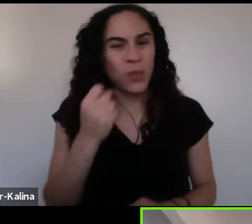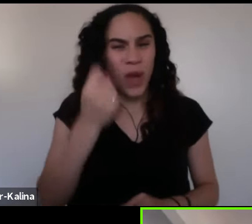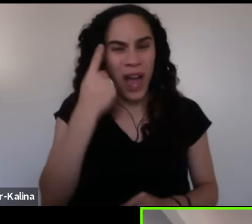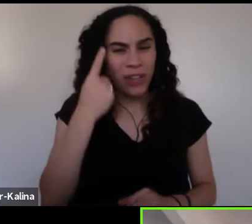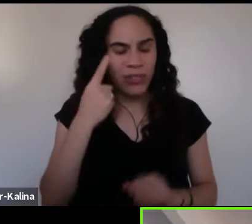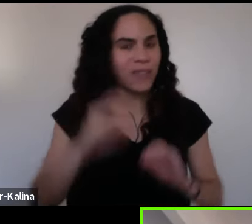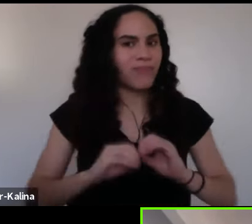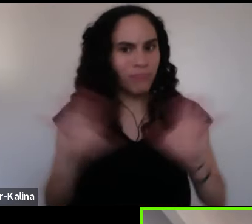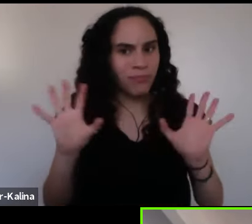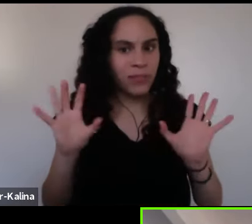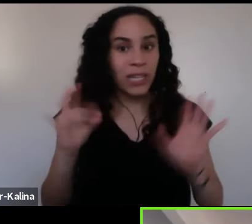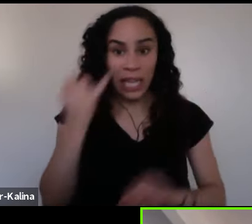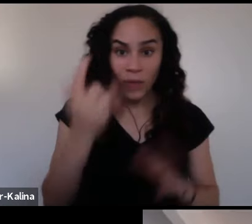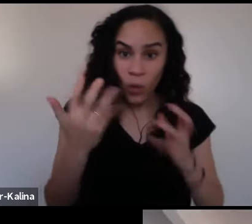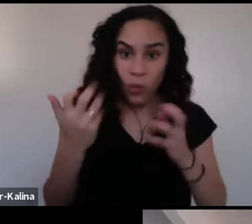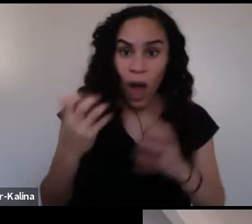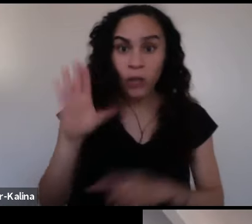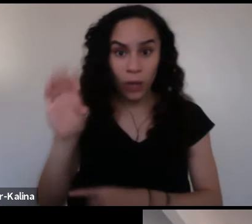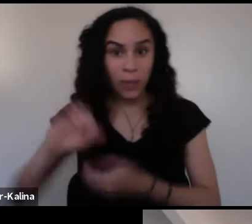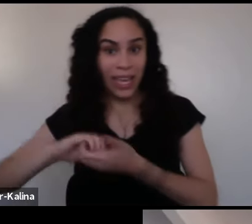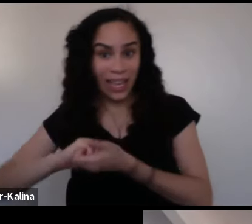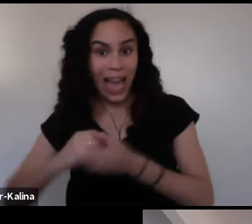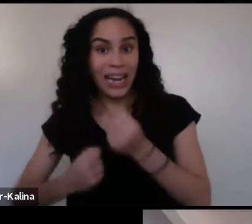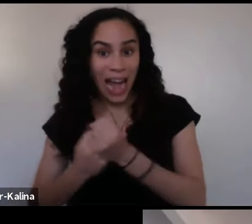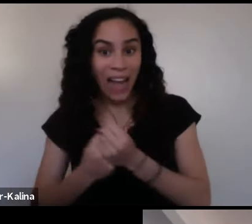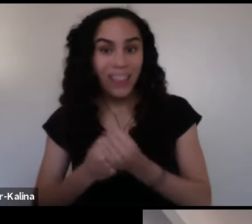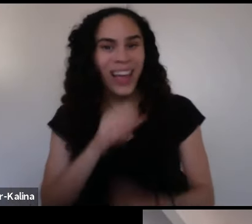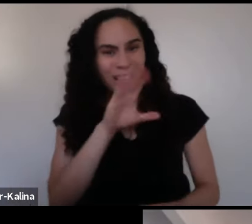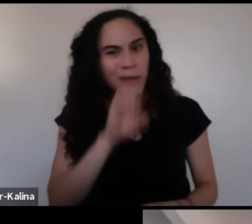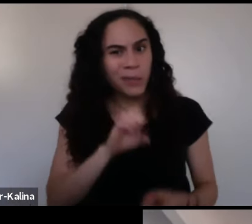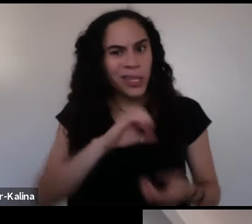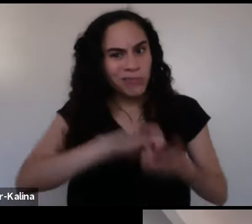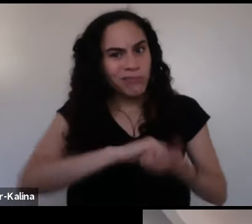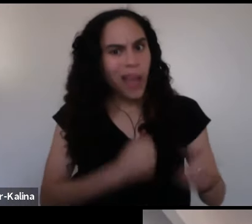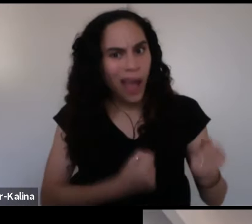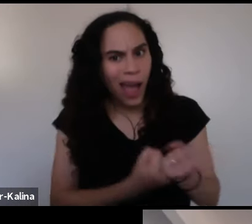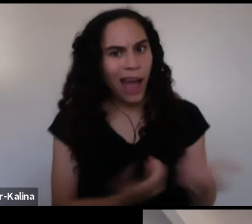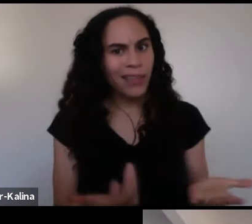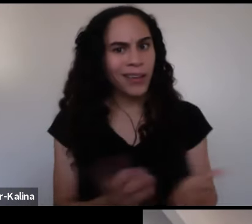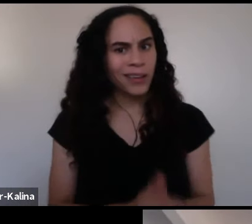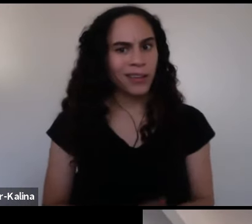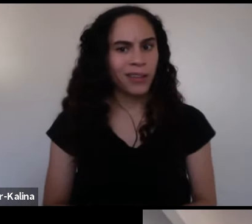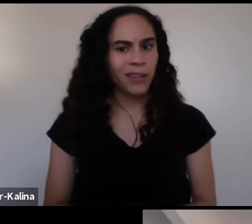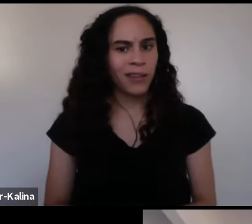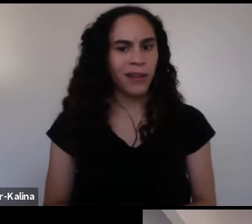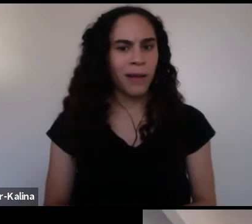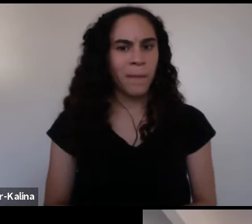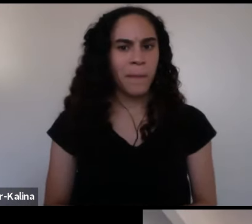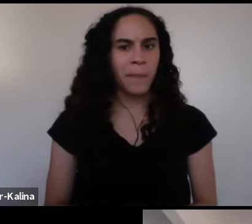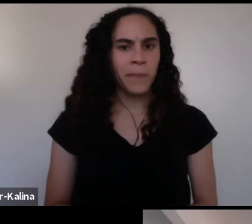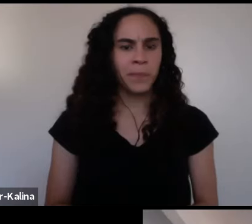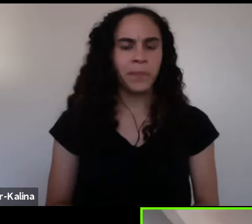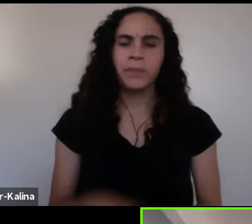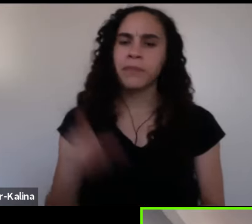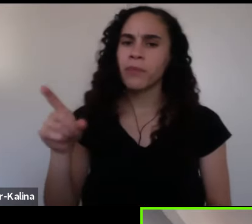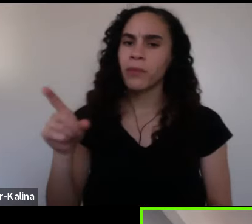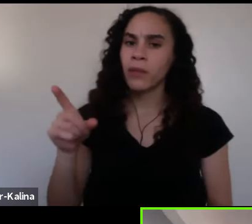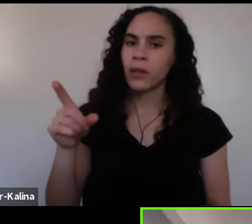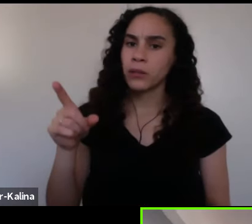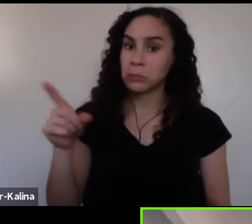Yeah. Can you talk about how allies have helped you in the past? Do you have a couple of examples? Oh,